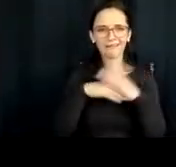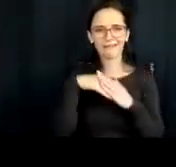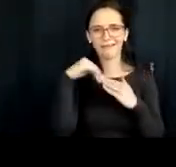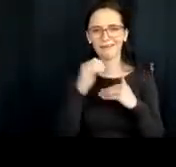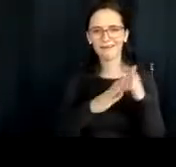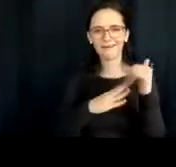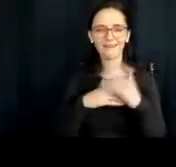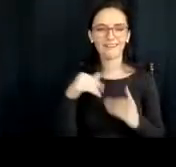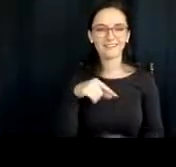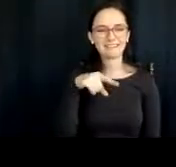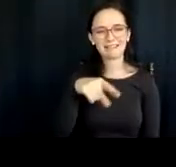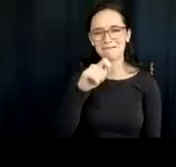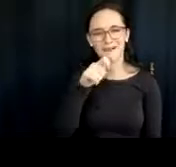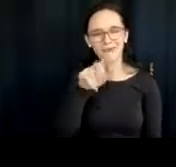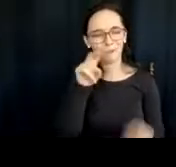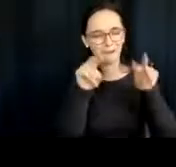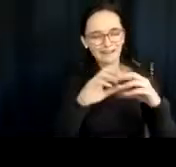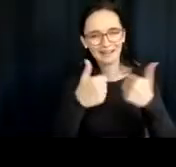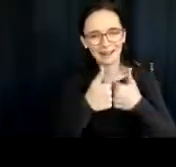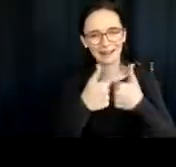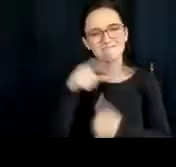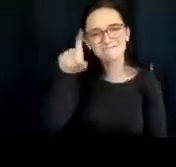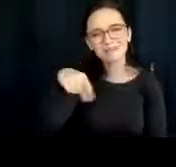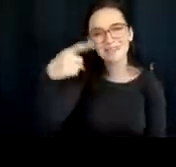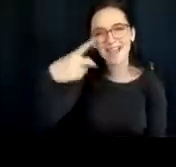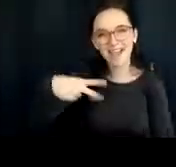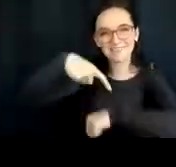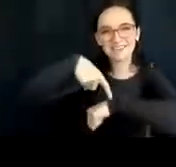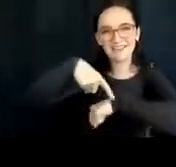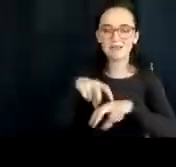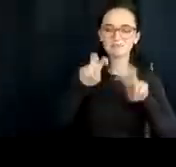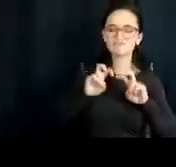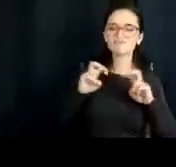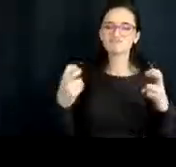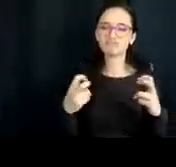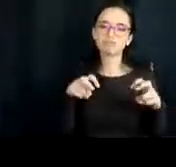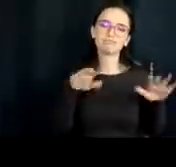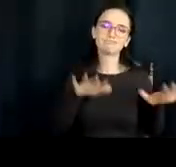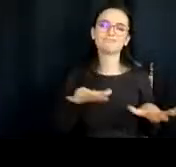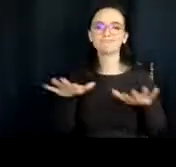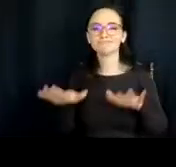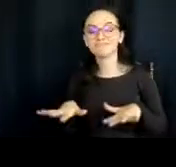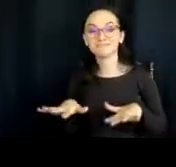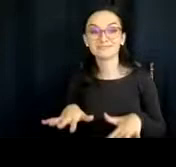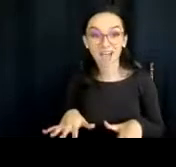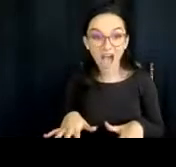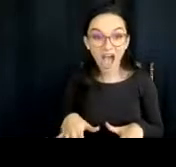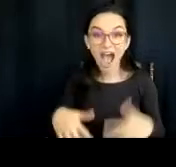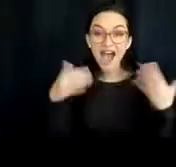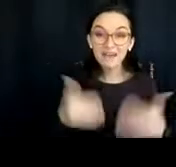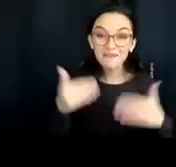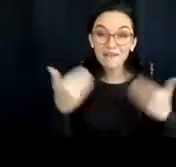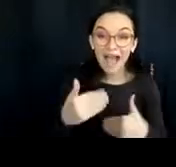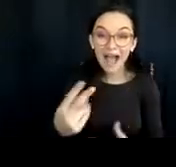here. Look at this. So they do. Oh my gosh, look at the view of the field they